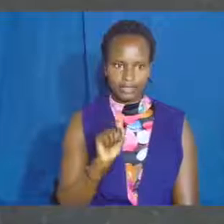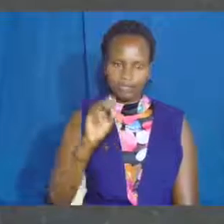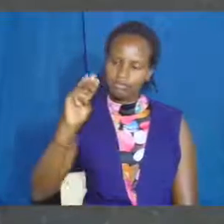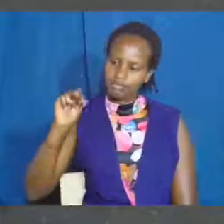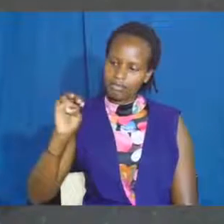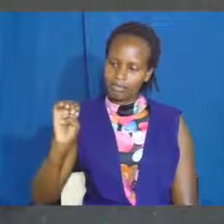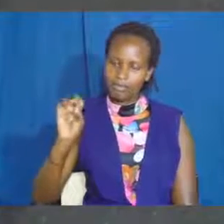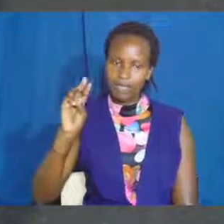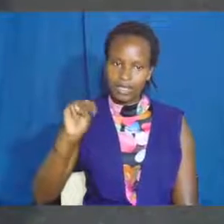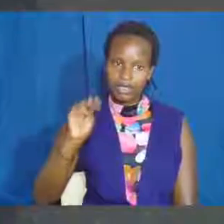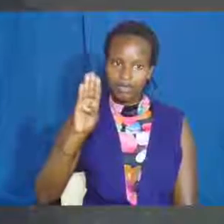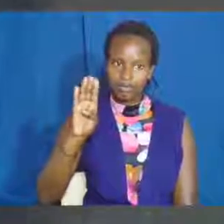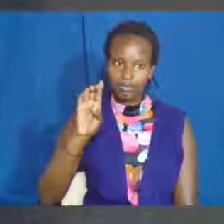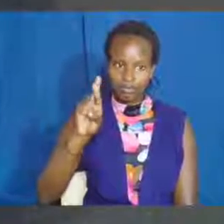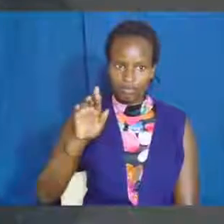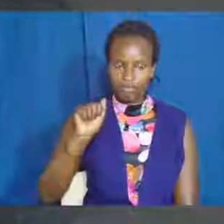Or